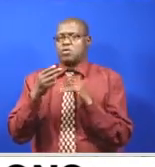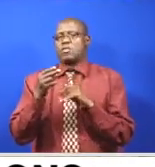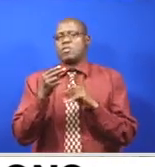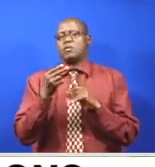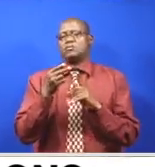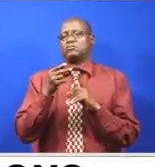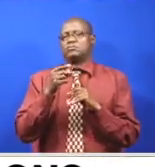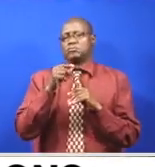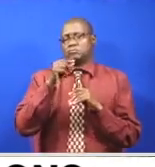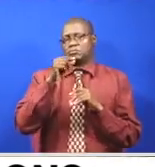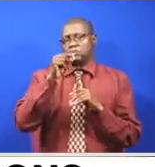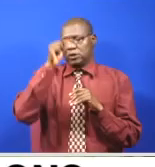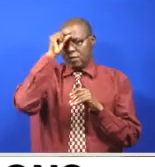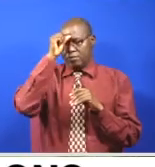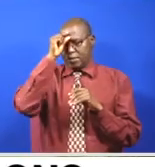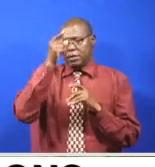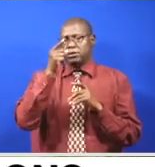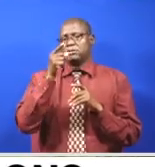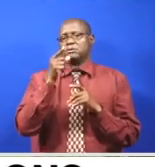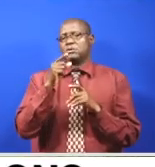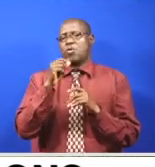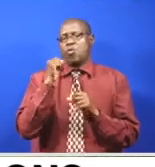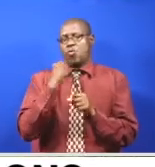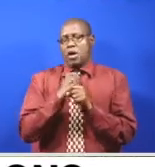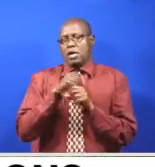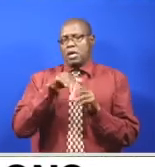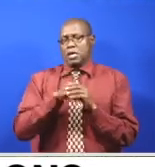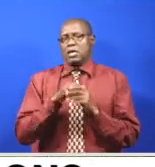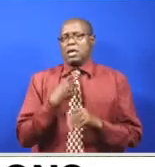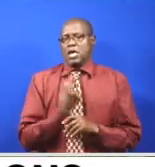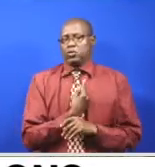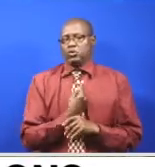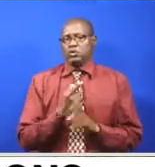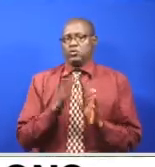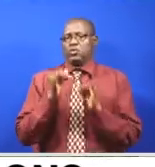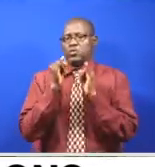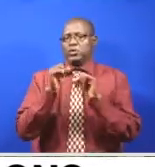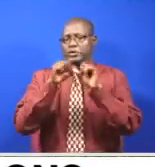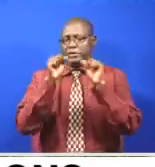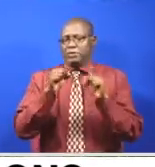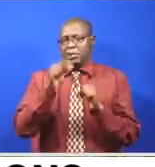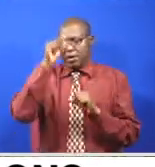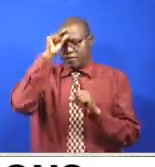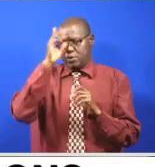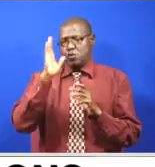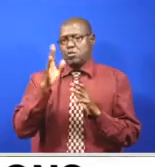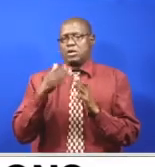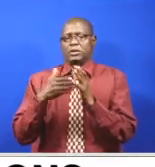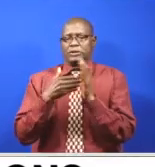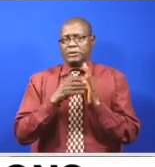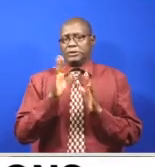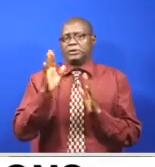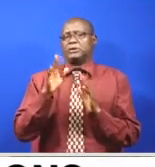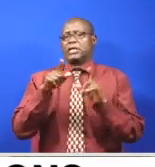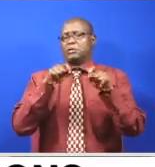not work in isolation. He added that the challenges brought about by the new system of government will not hinder his administration